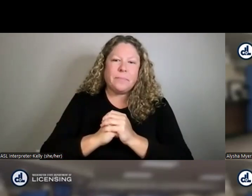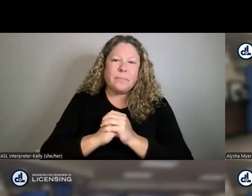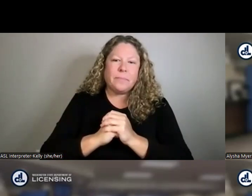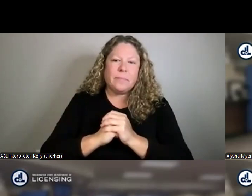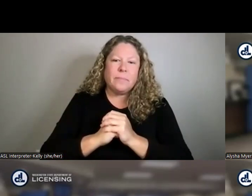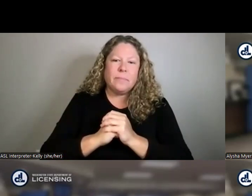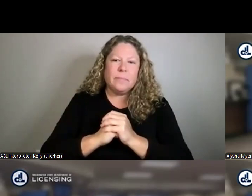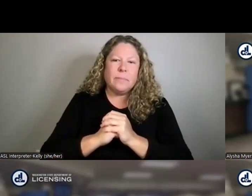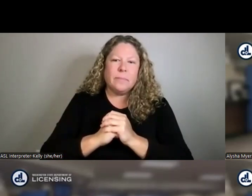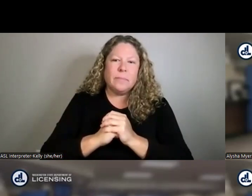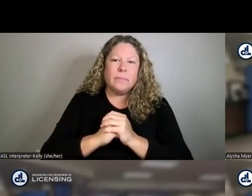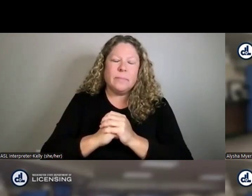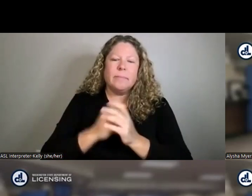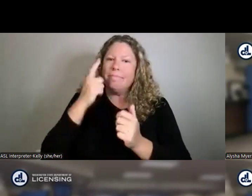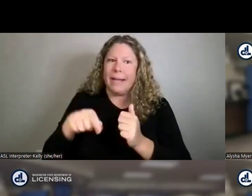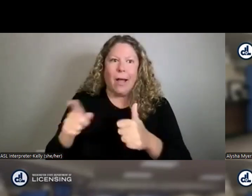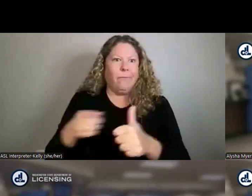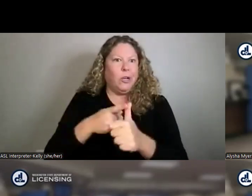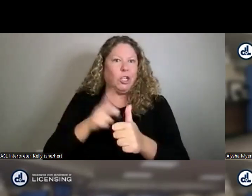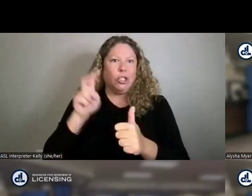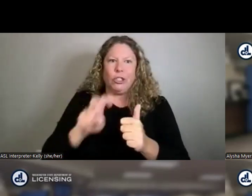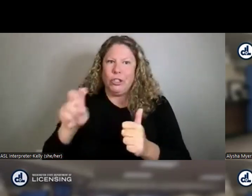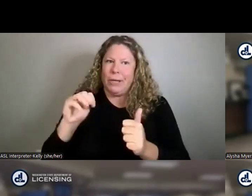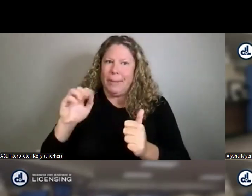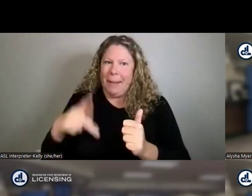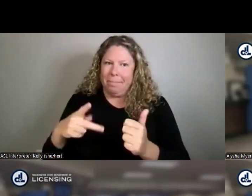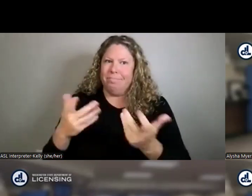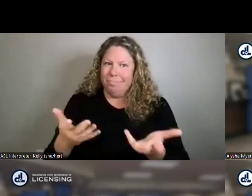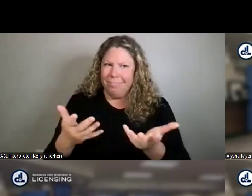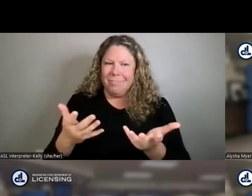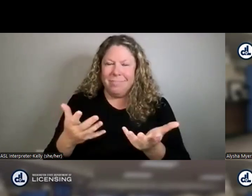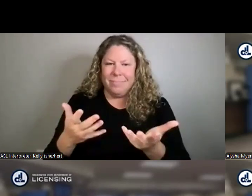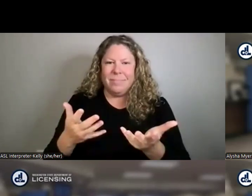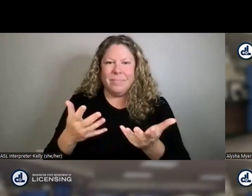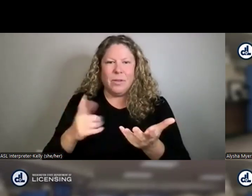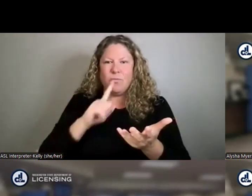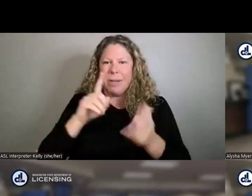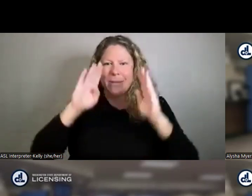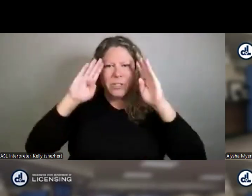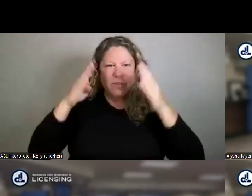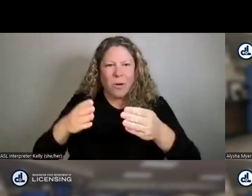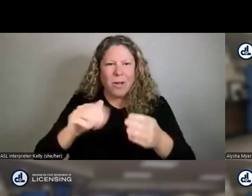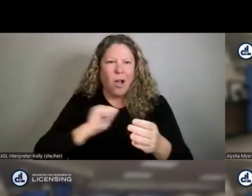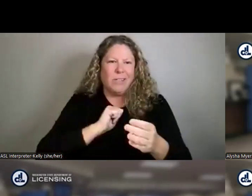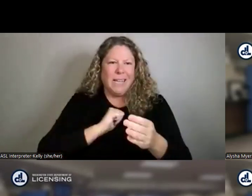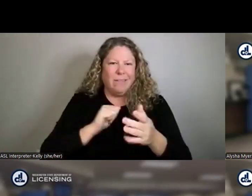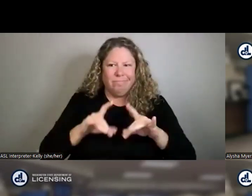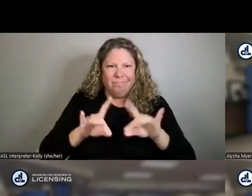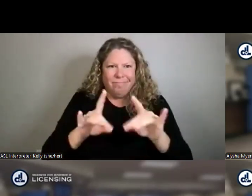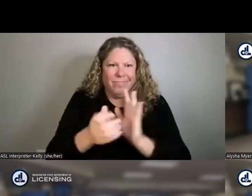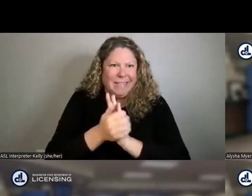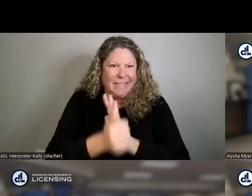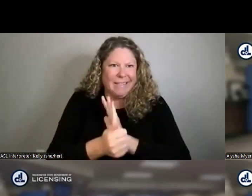Like Kenzie said, this was our first journey map. We were just really focusing on skill building in this area. And one thing